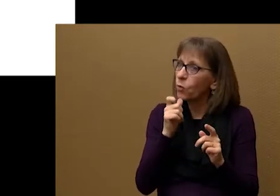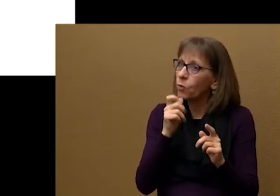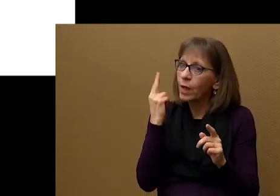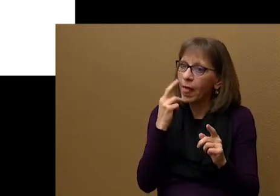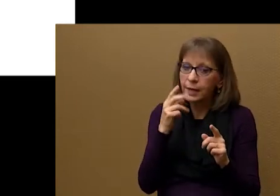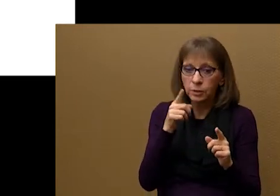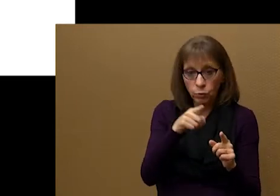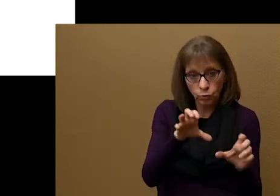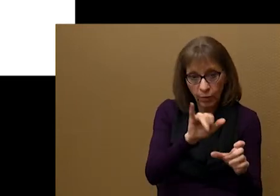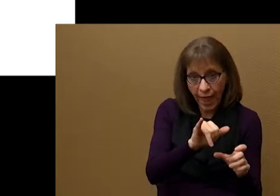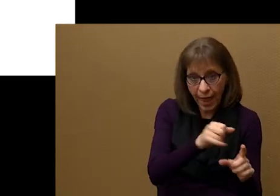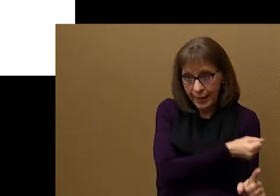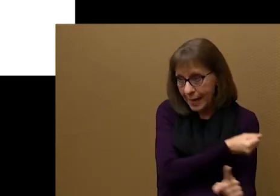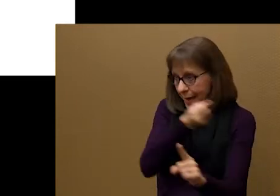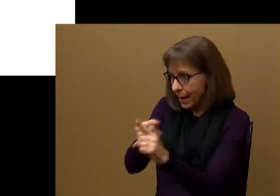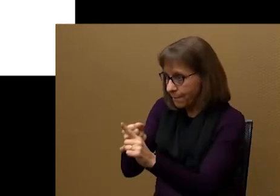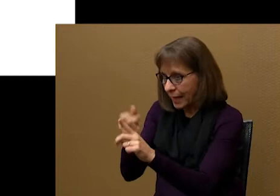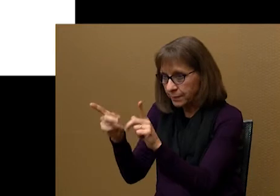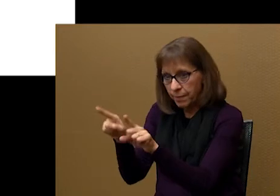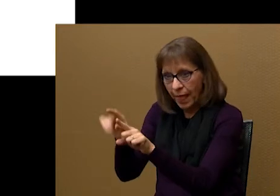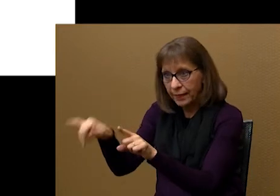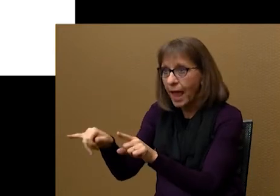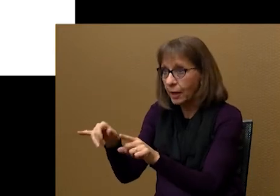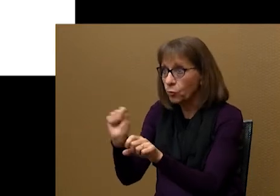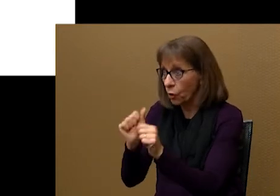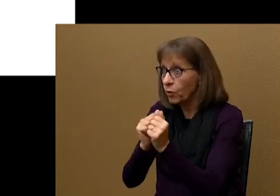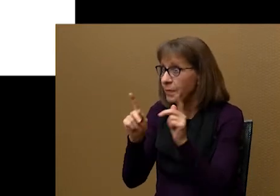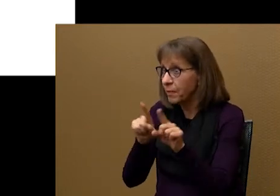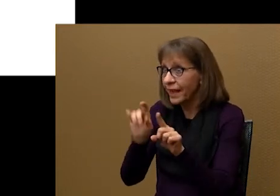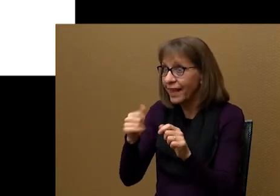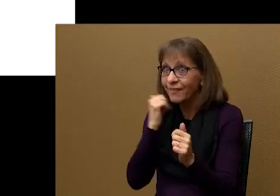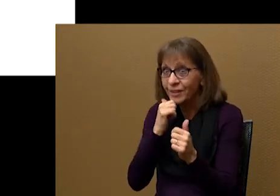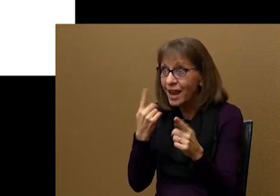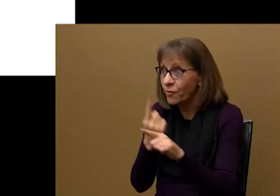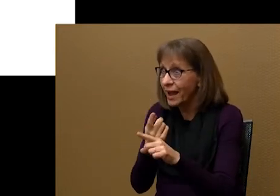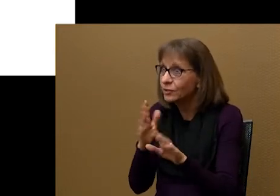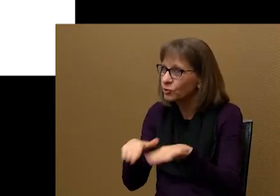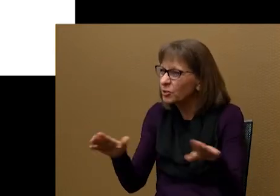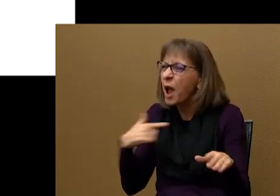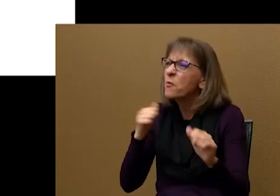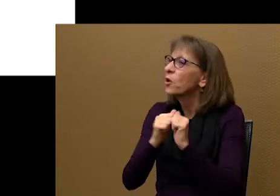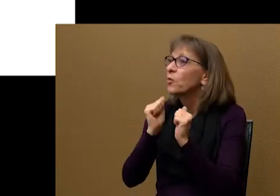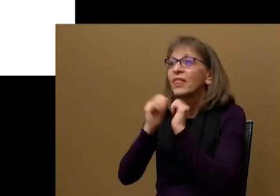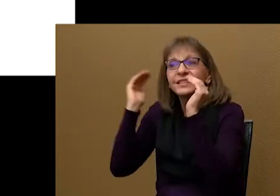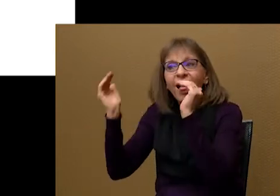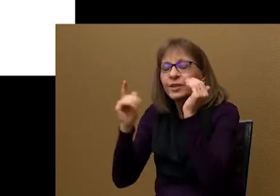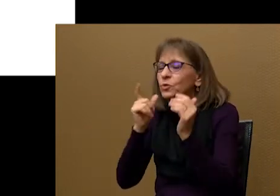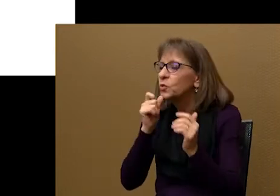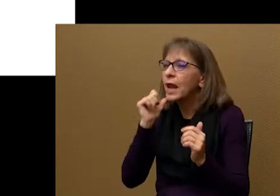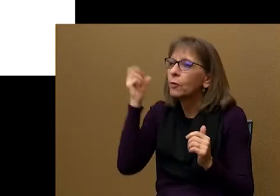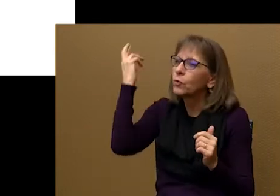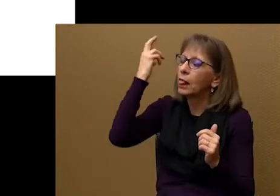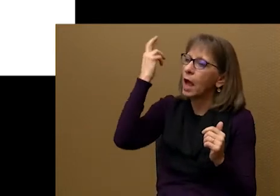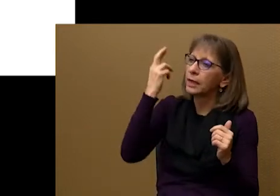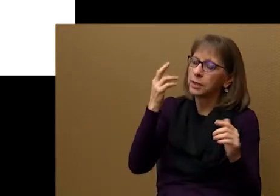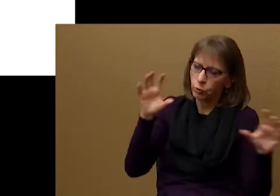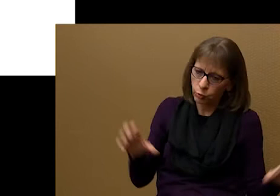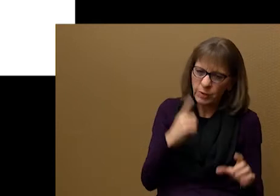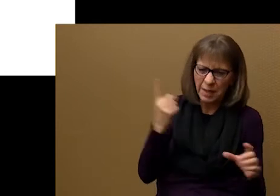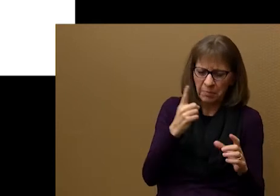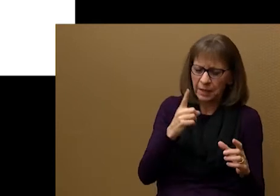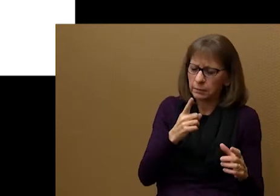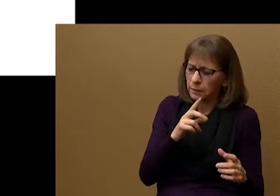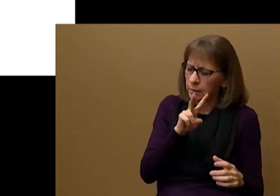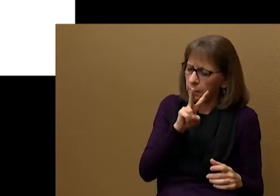it has on other people? Like every day, right? Right? Children, but I worked with adults